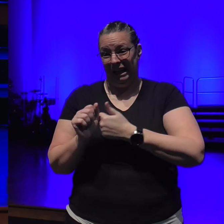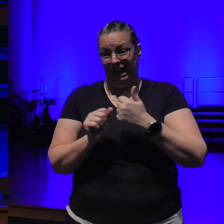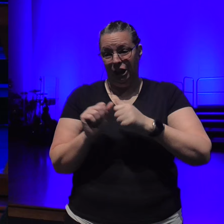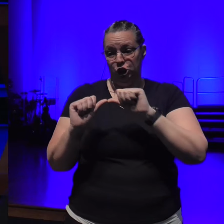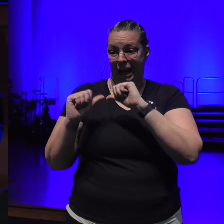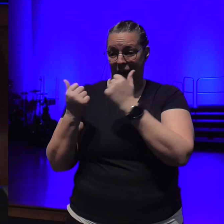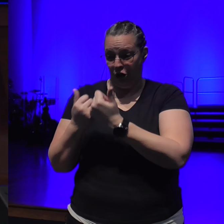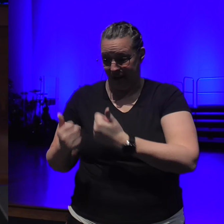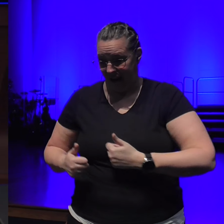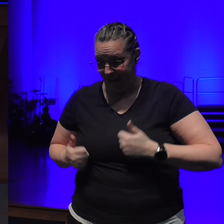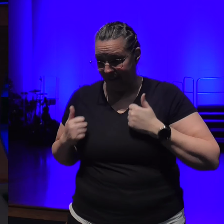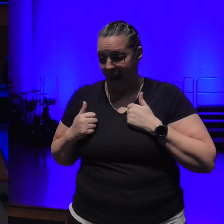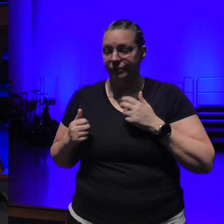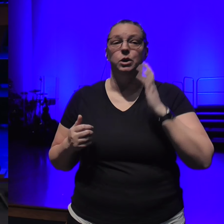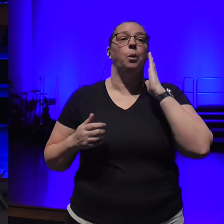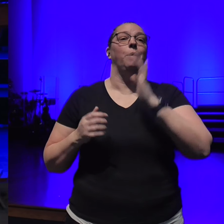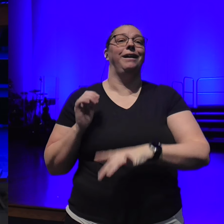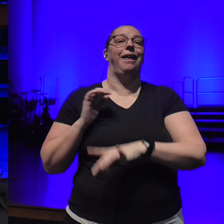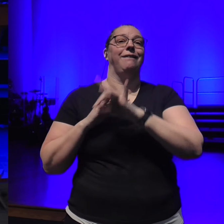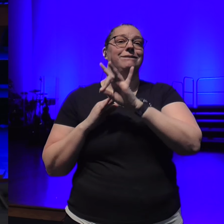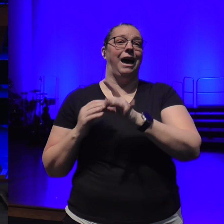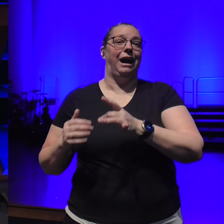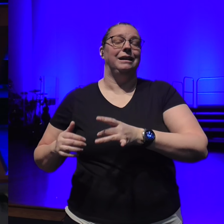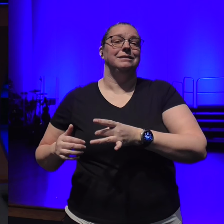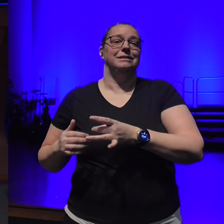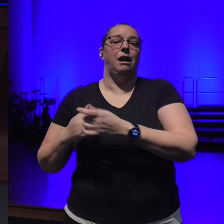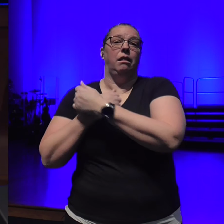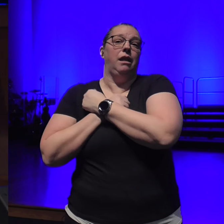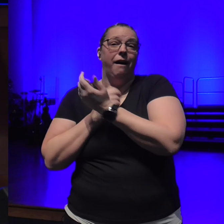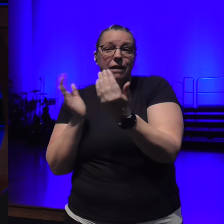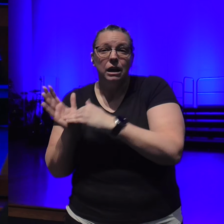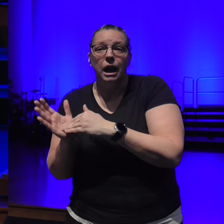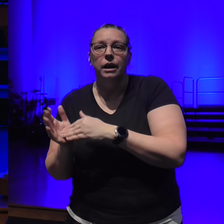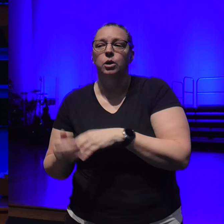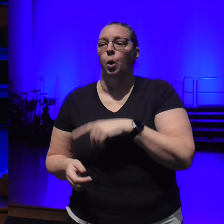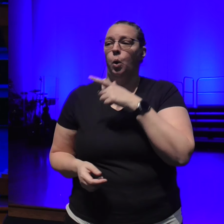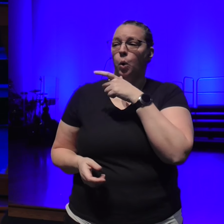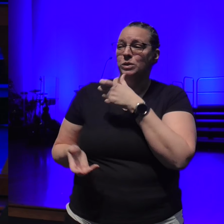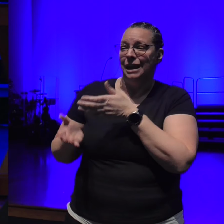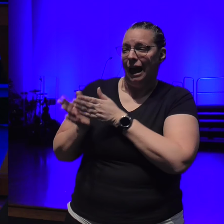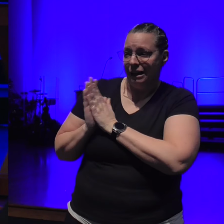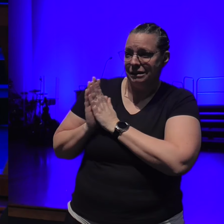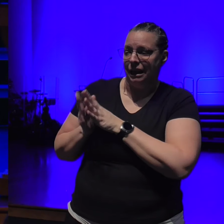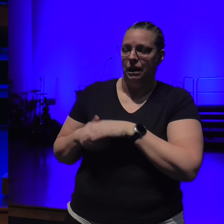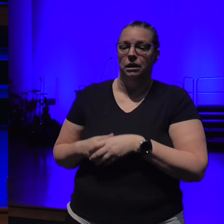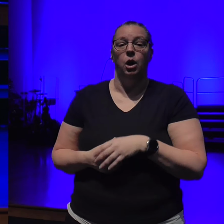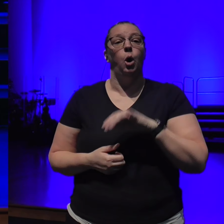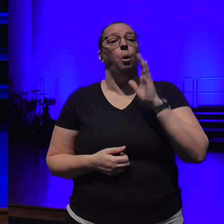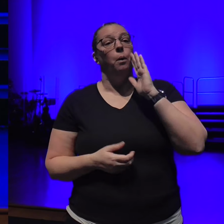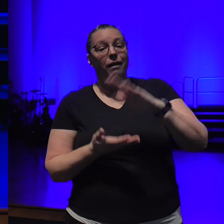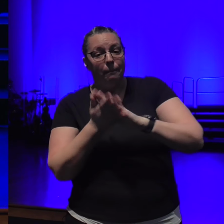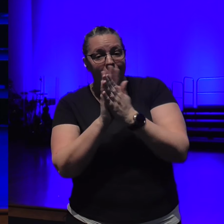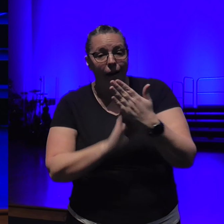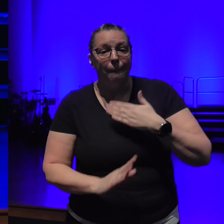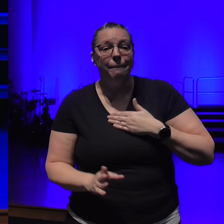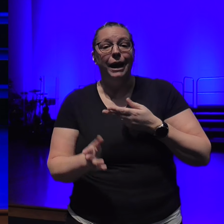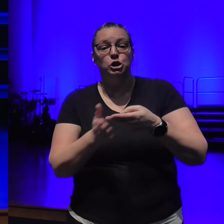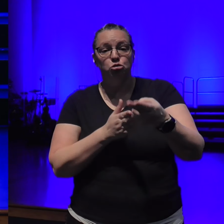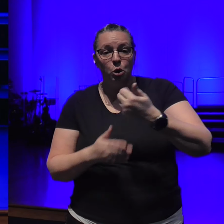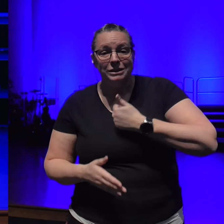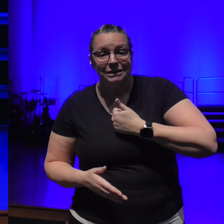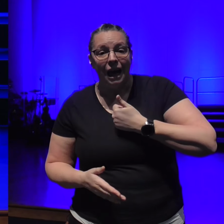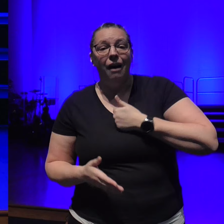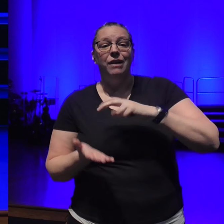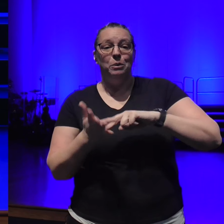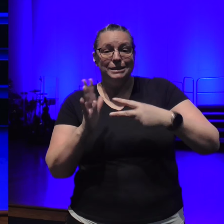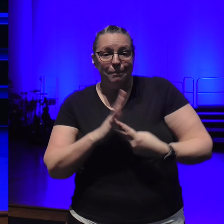Will I ever find love again? Who's asking the question? Will I ever become my true self, the self